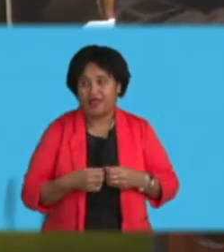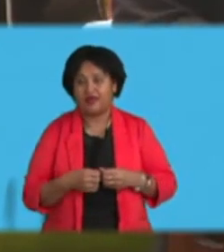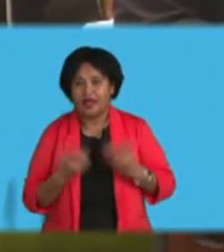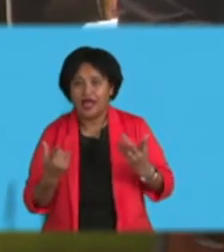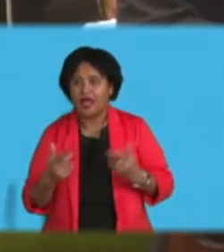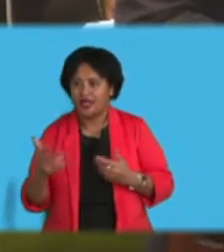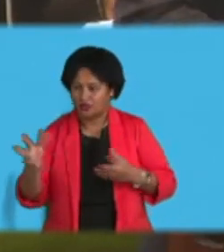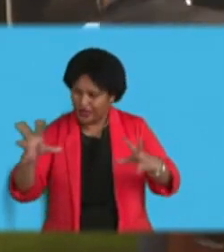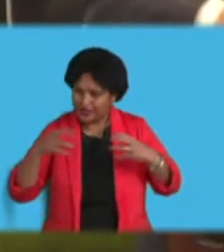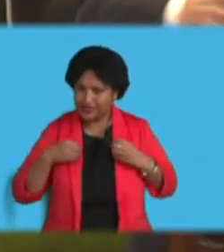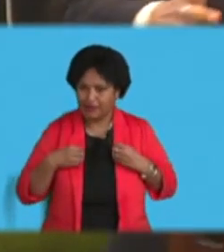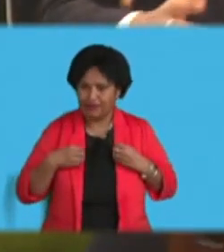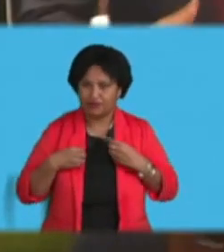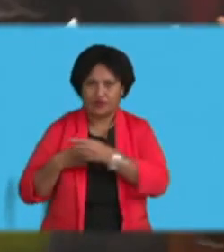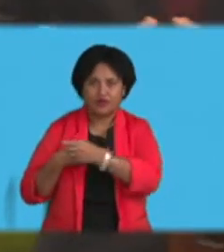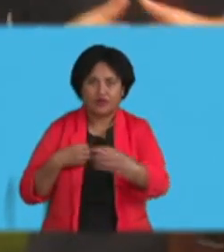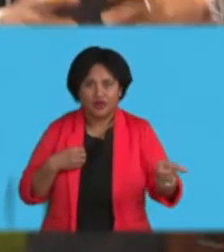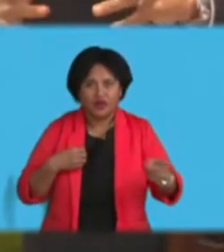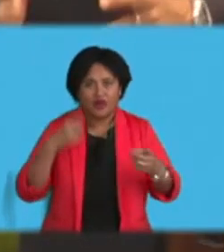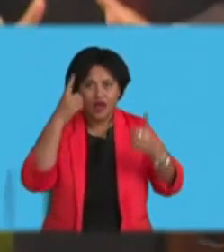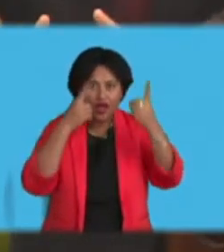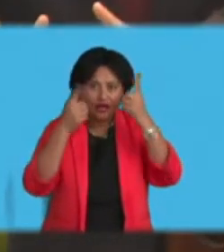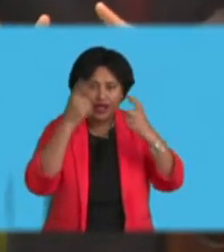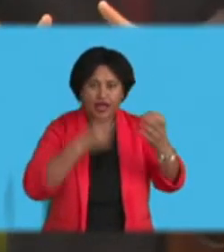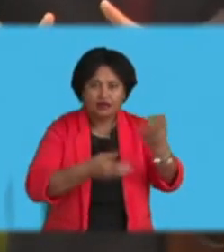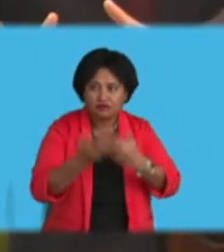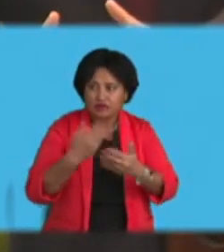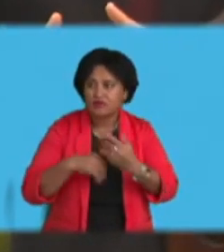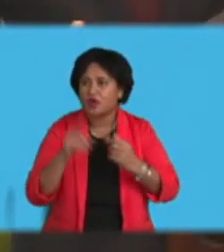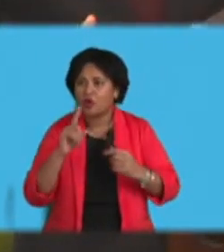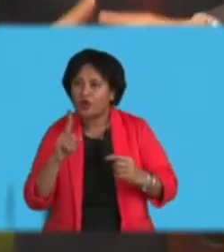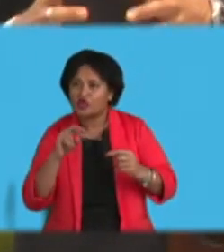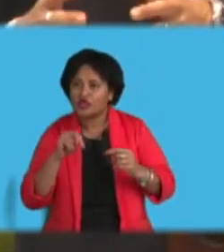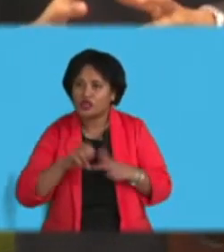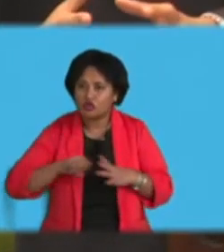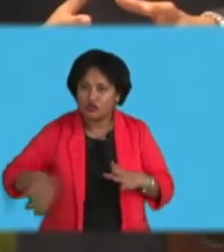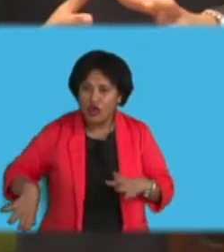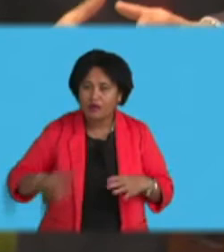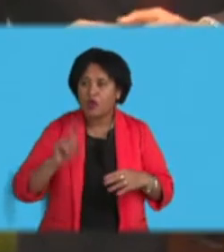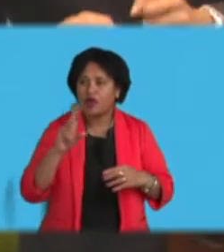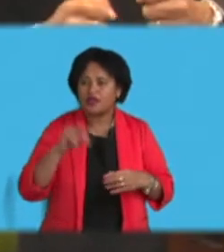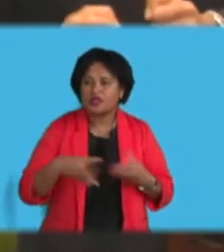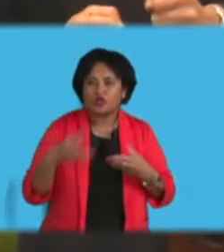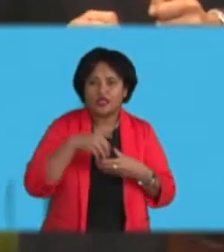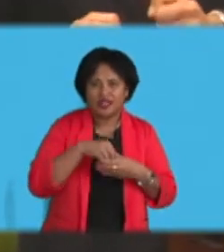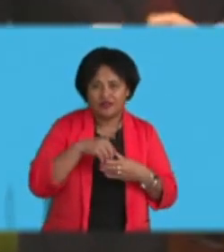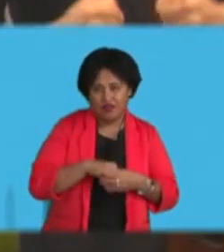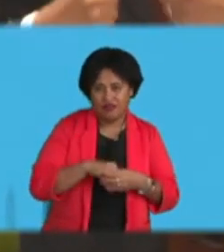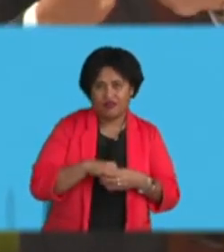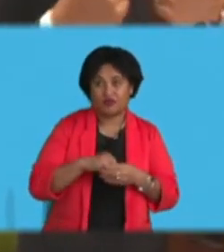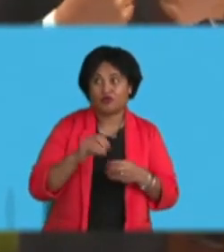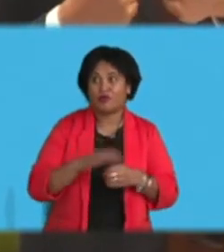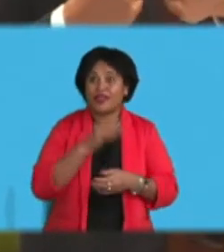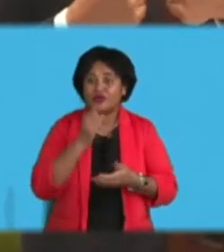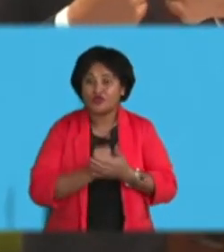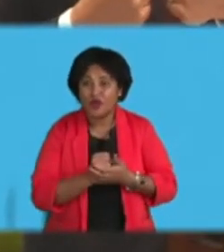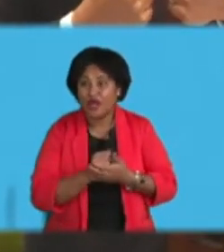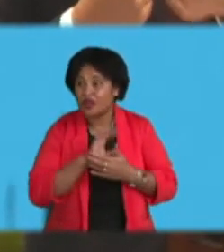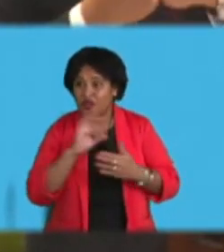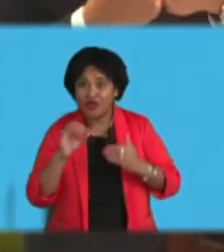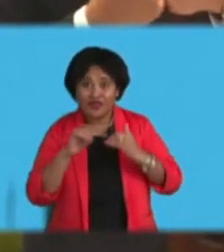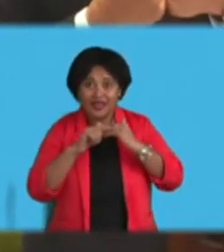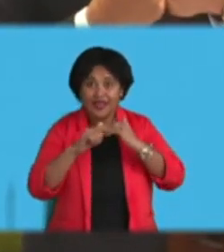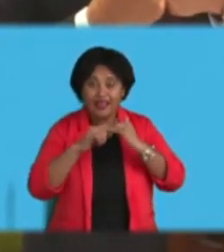are the risks, what are the steps we take, what are the contingencies we need to have in place to ensure that we have that not only that level